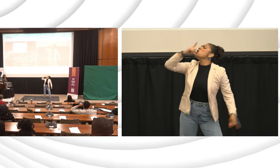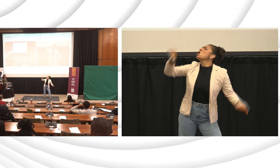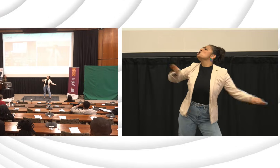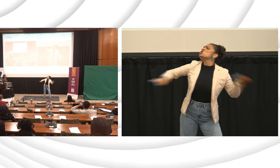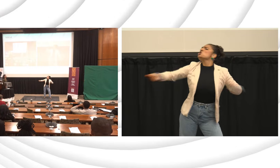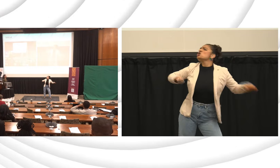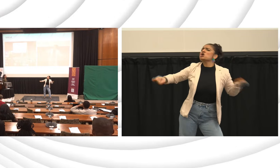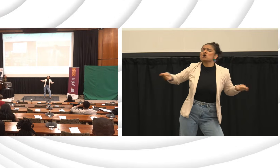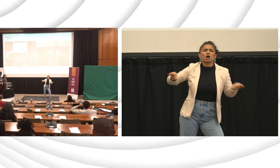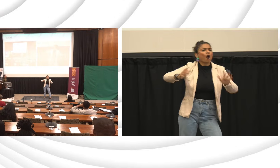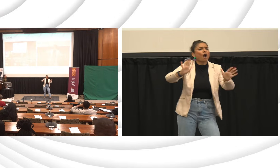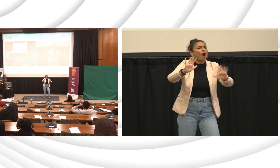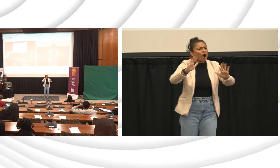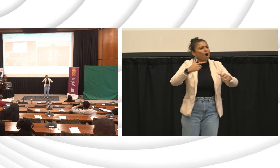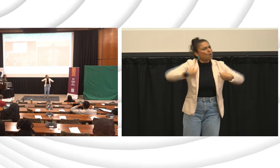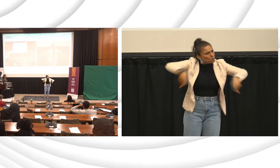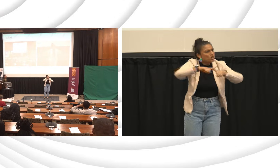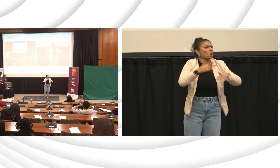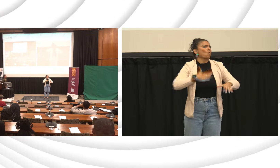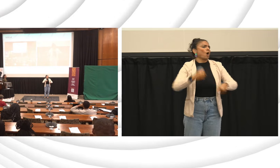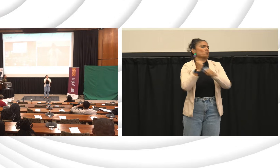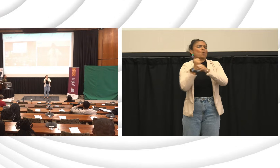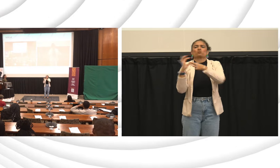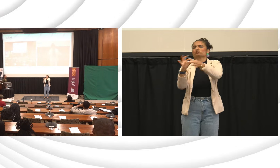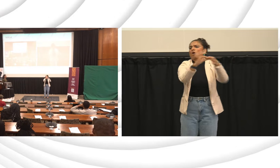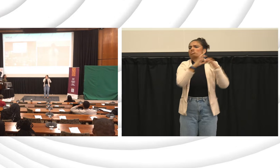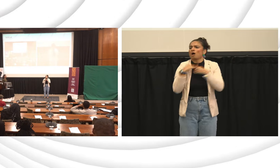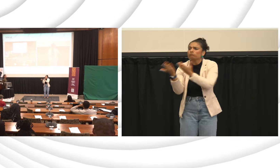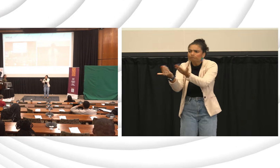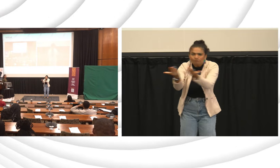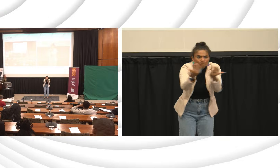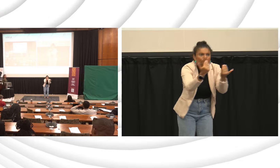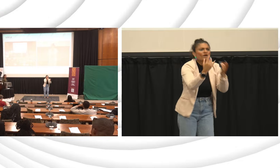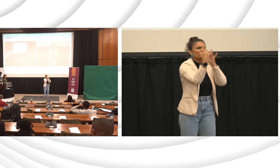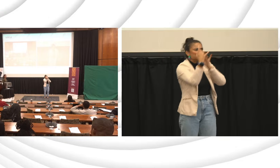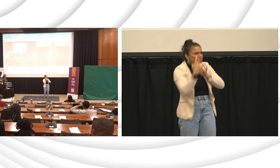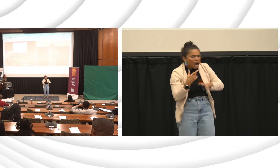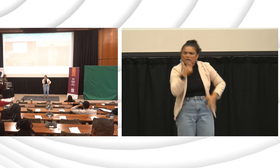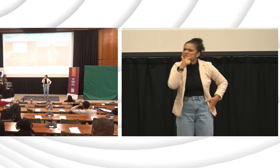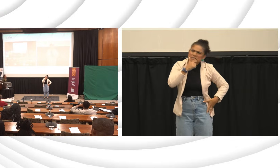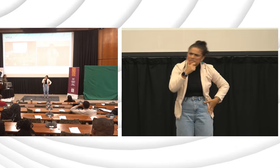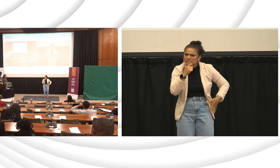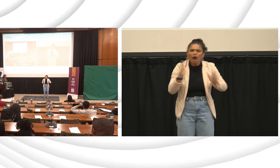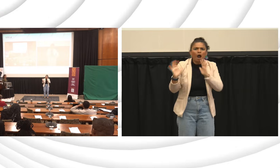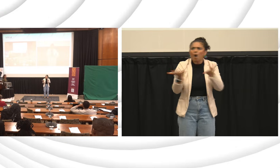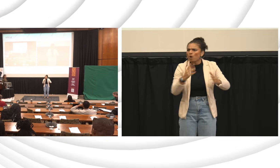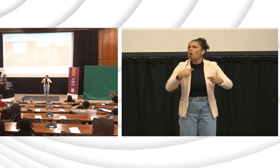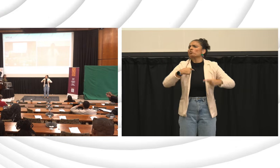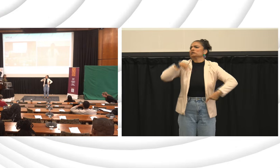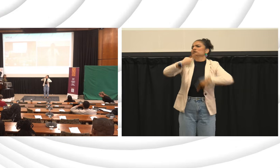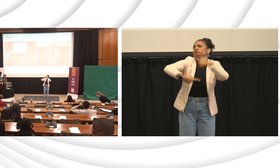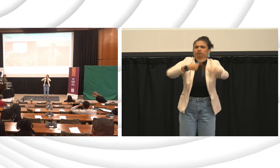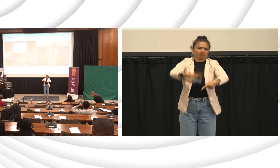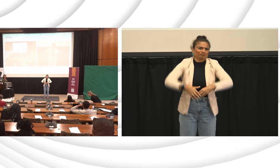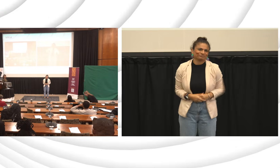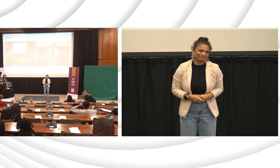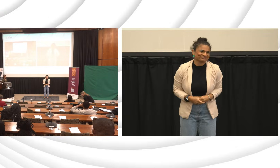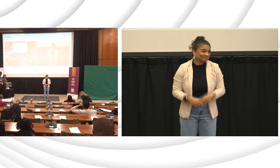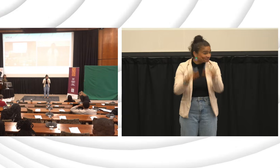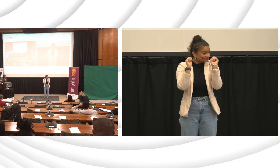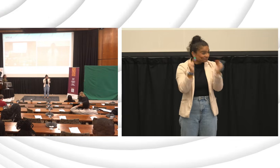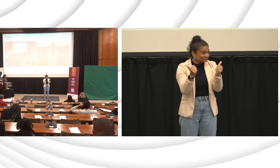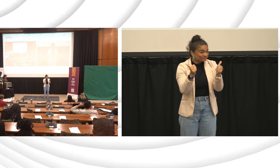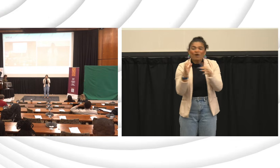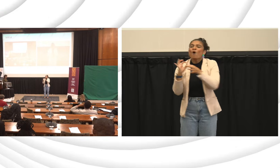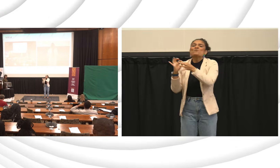want involvement from the deaf. And also don't come in with the perspective of it's hearing-led, it's not deaf-led, etc. We want to